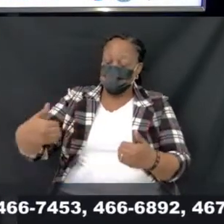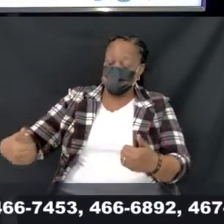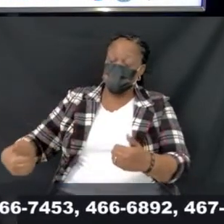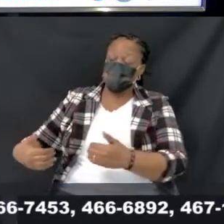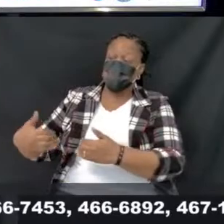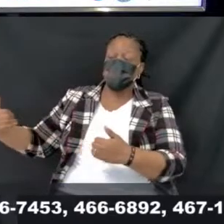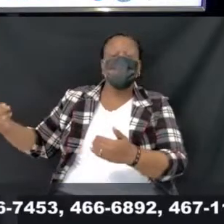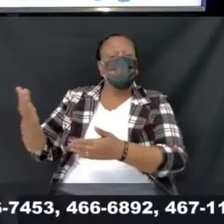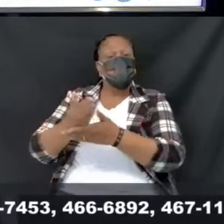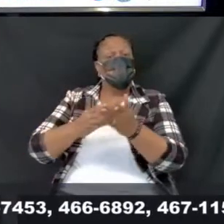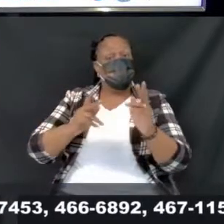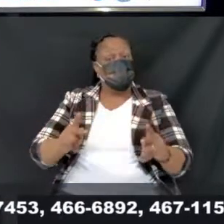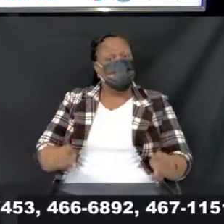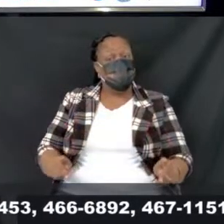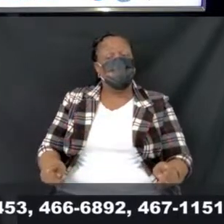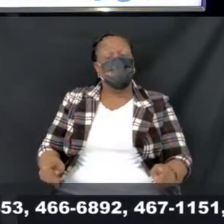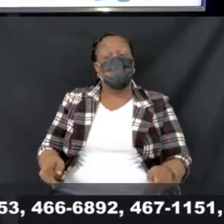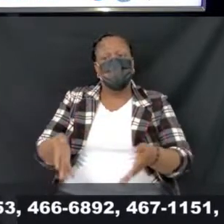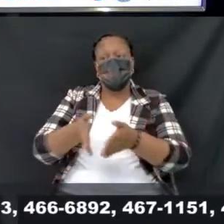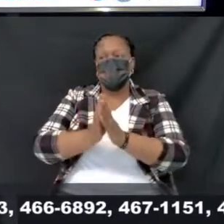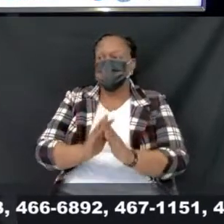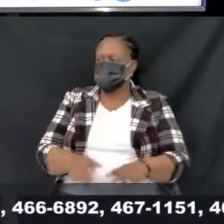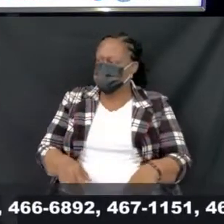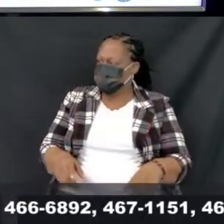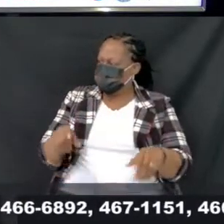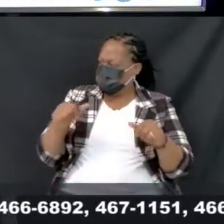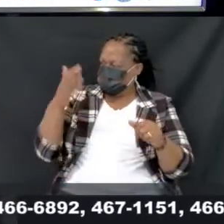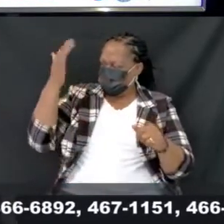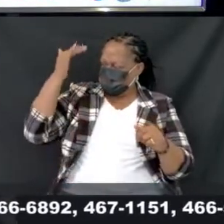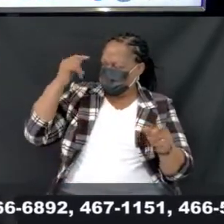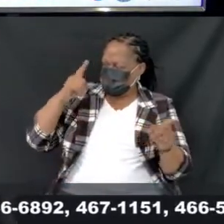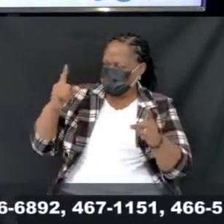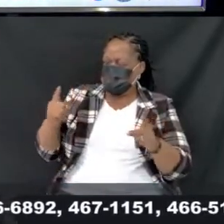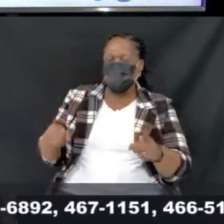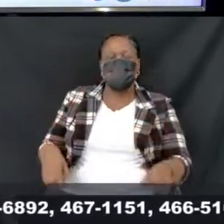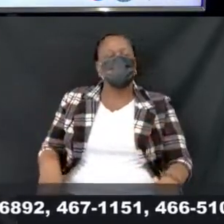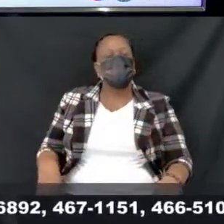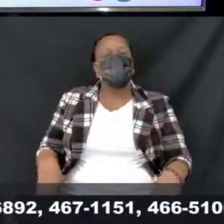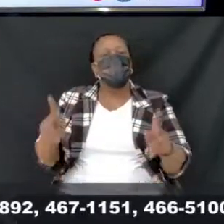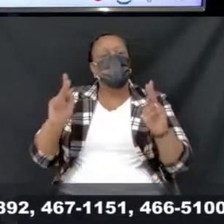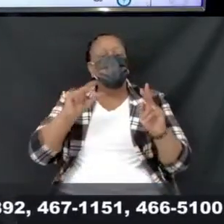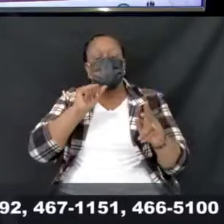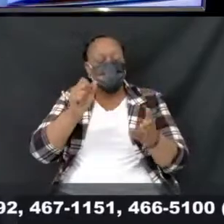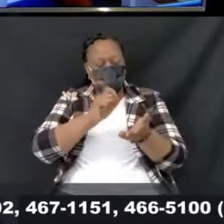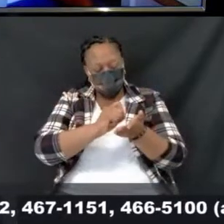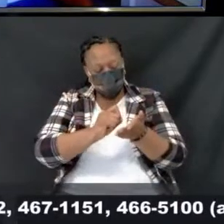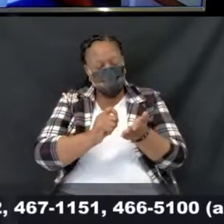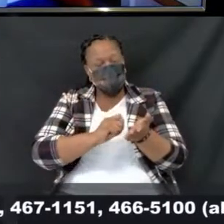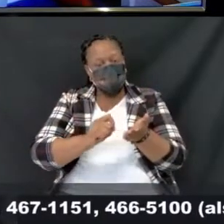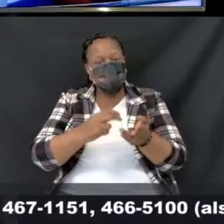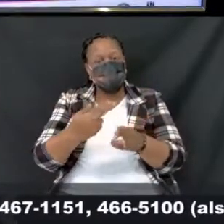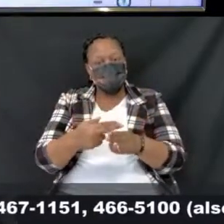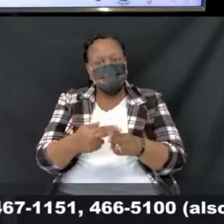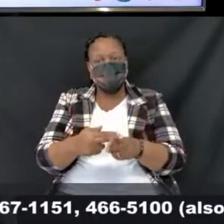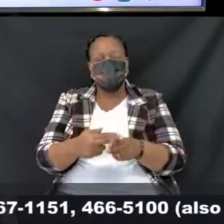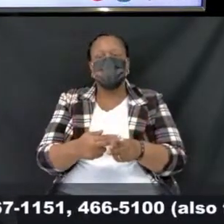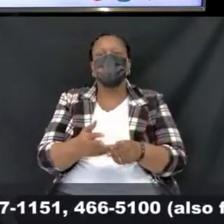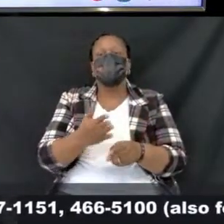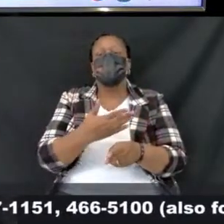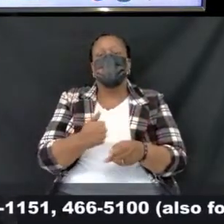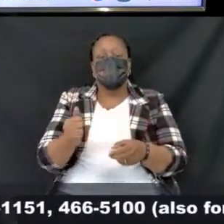been asking about the temperature checks and the bookkeeping, meaning the recording of names, etc. And for now, we want you